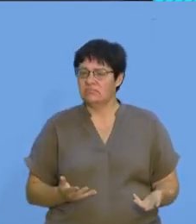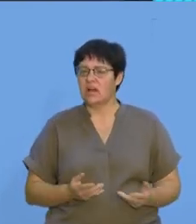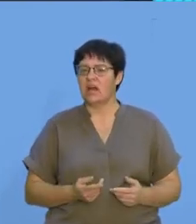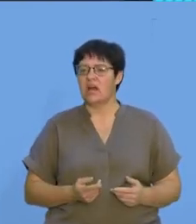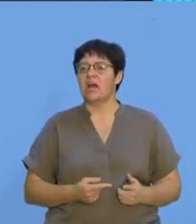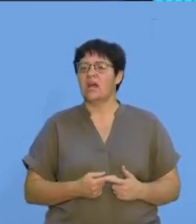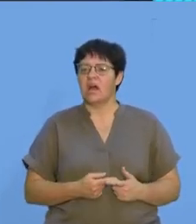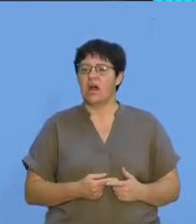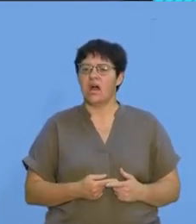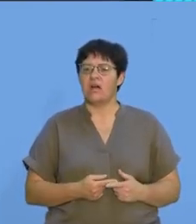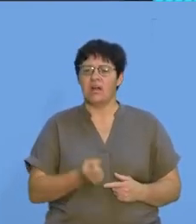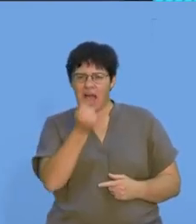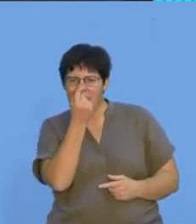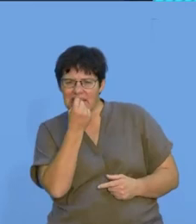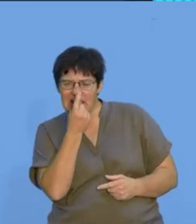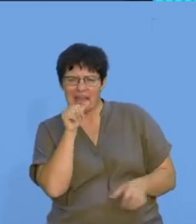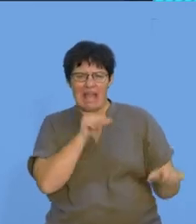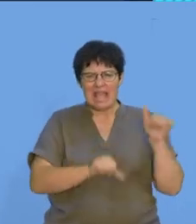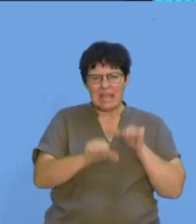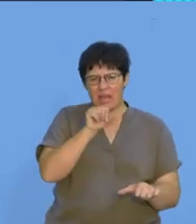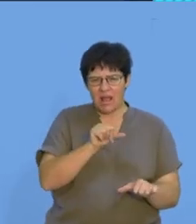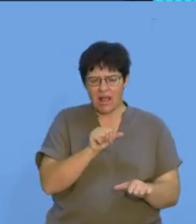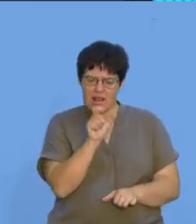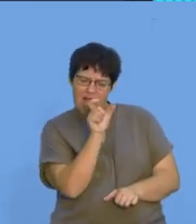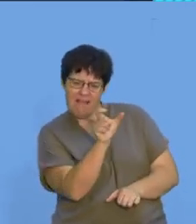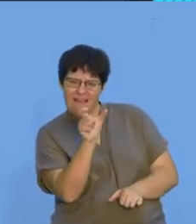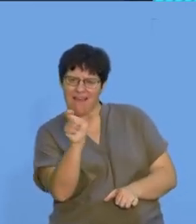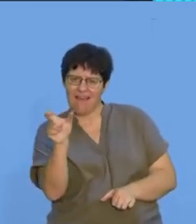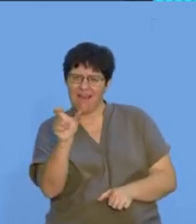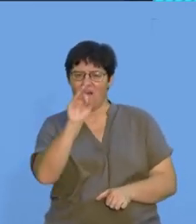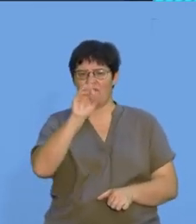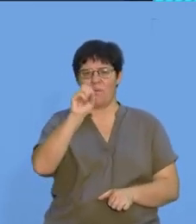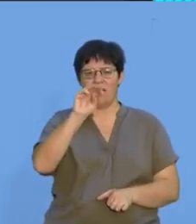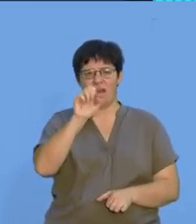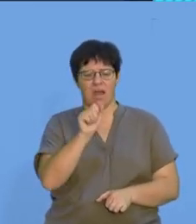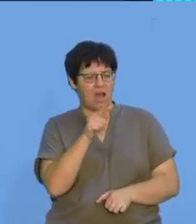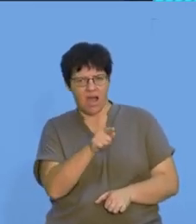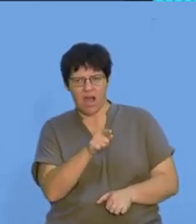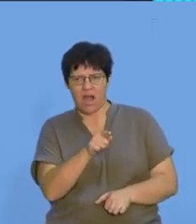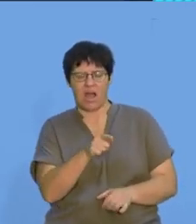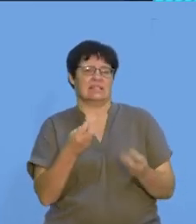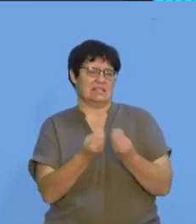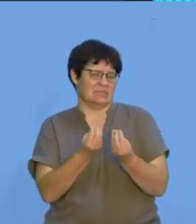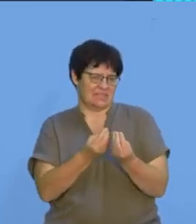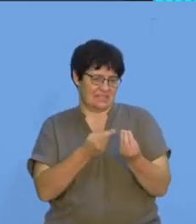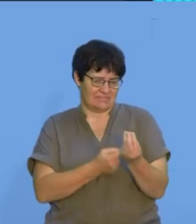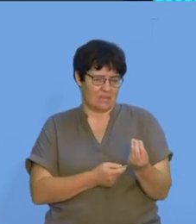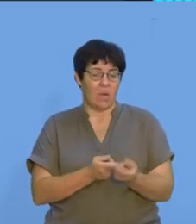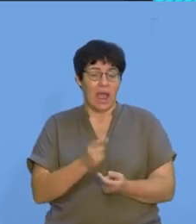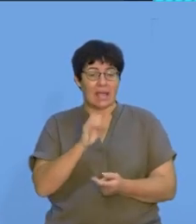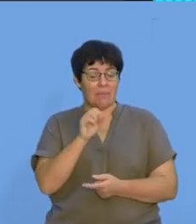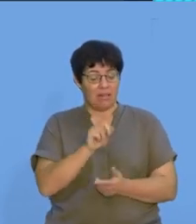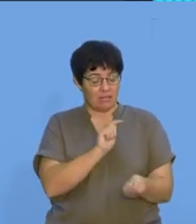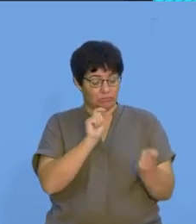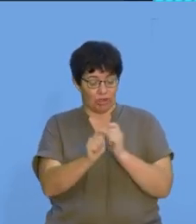chemical formulae of substances, which is, one of the aspects that has to do with chemical change. So for us to be